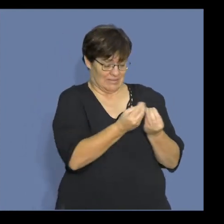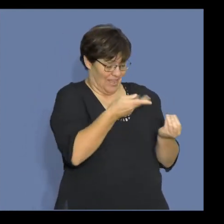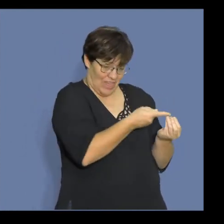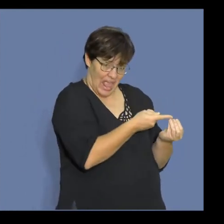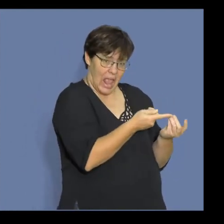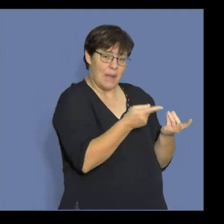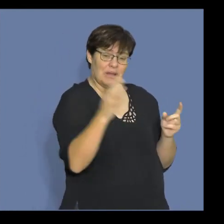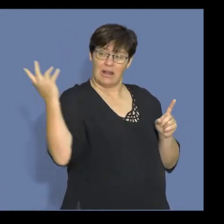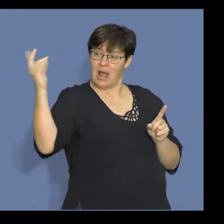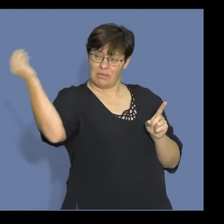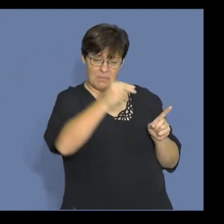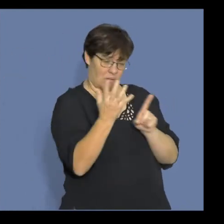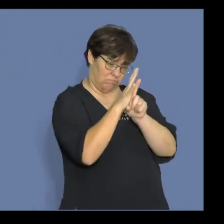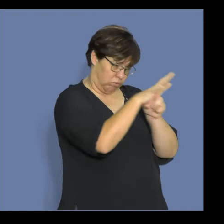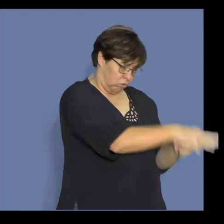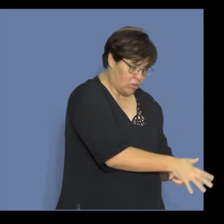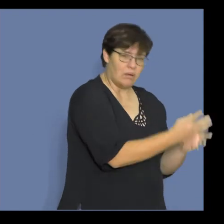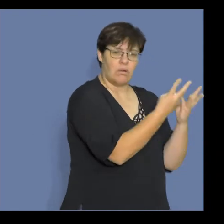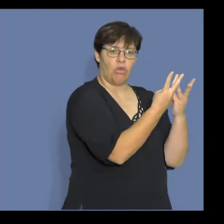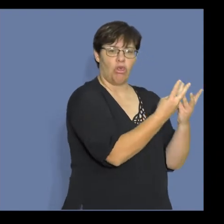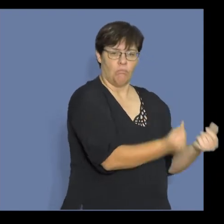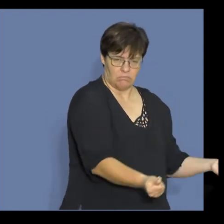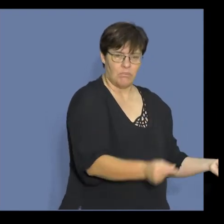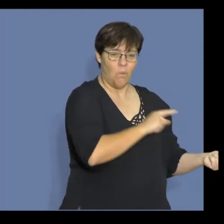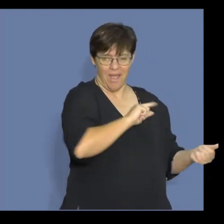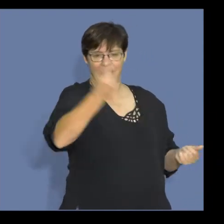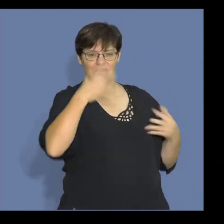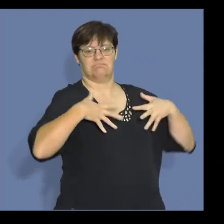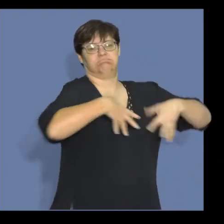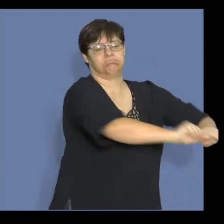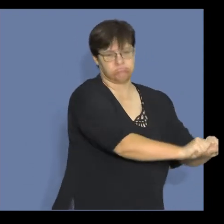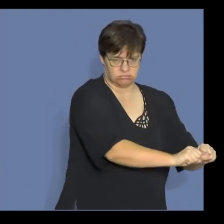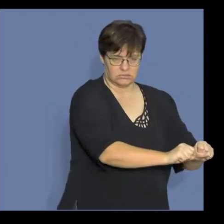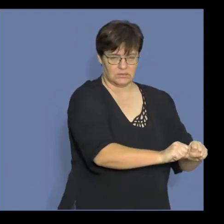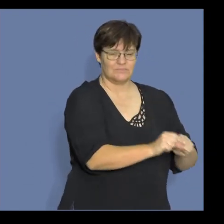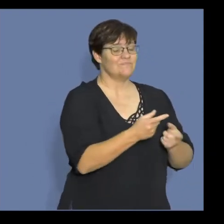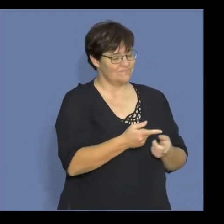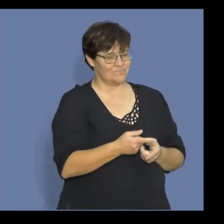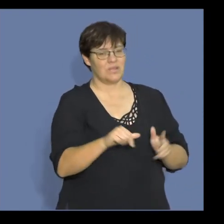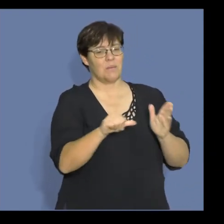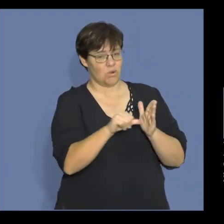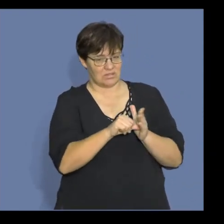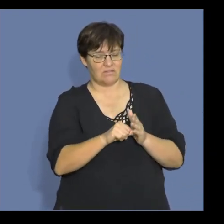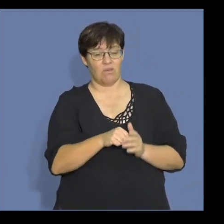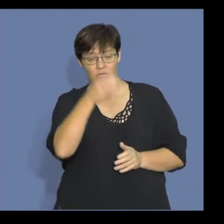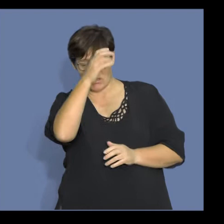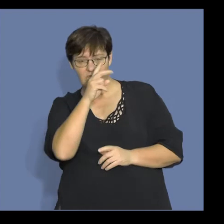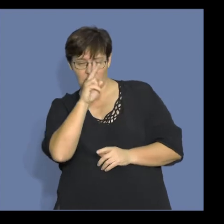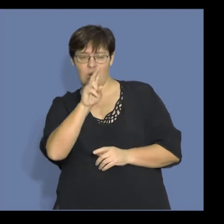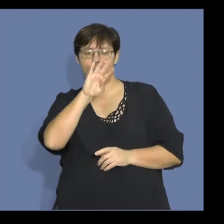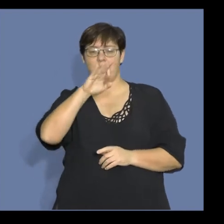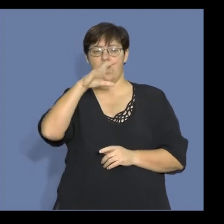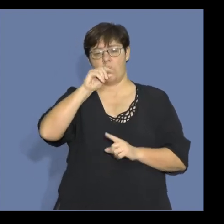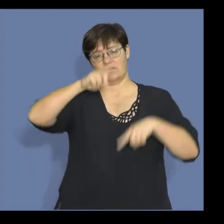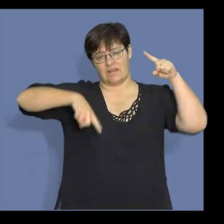or extinct species refer to the species of plants or animals that no longer exist. And that is important for us to recognize as a